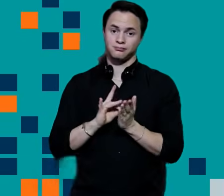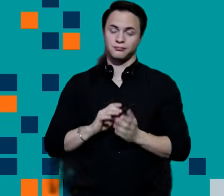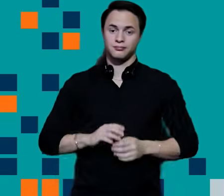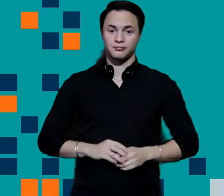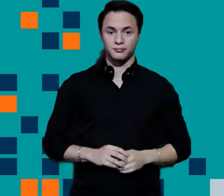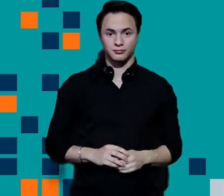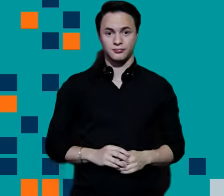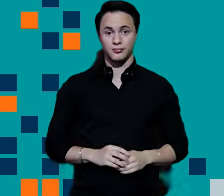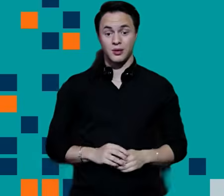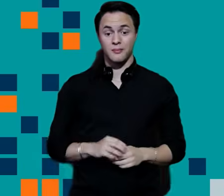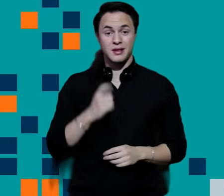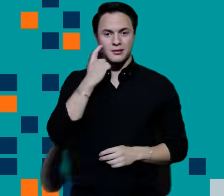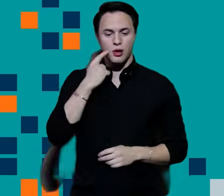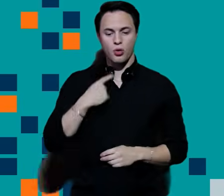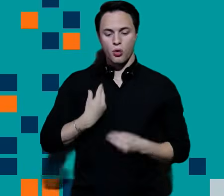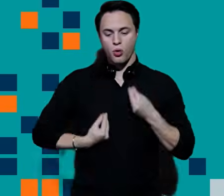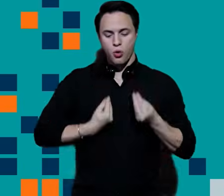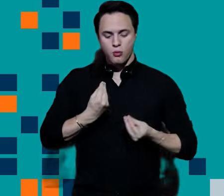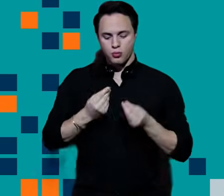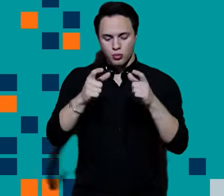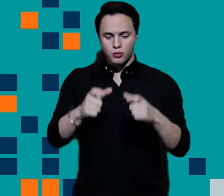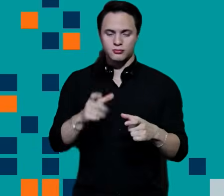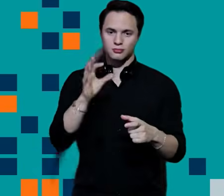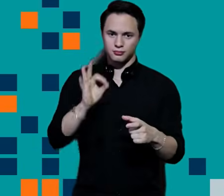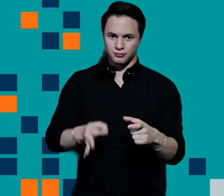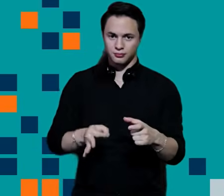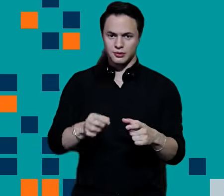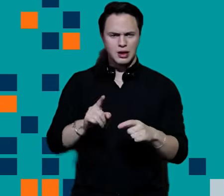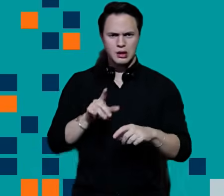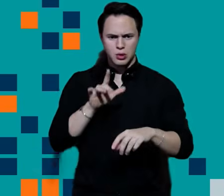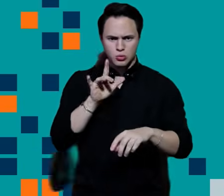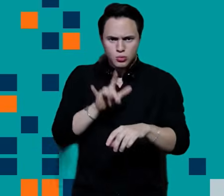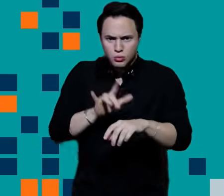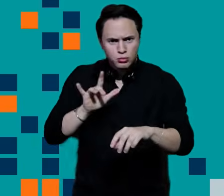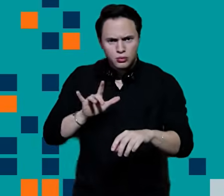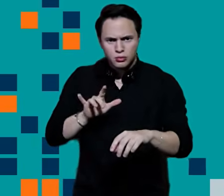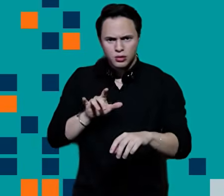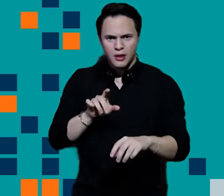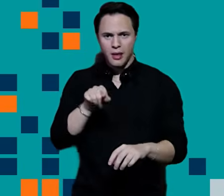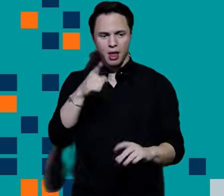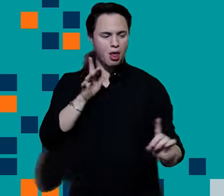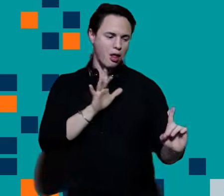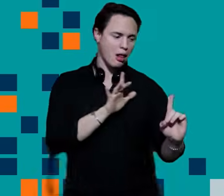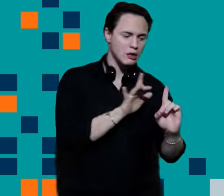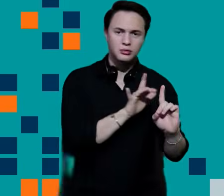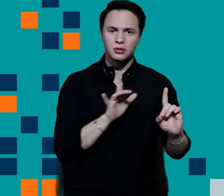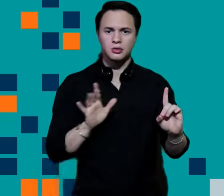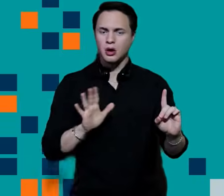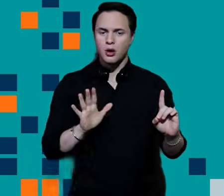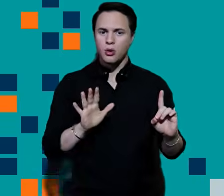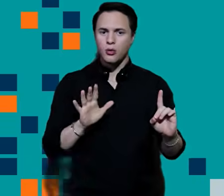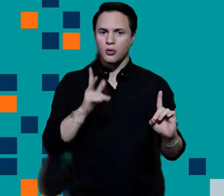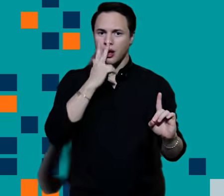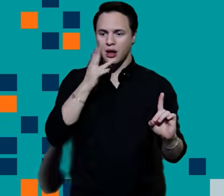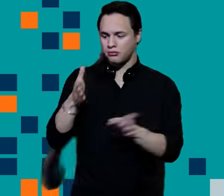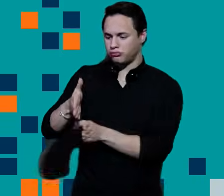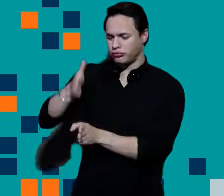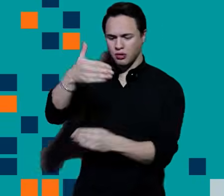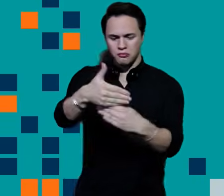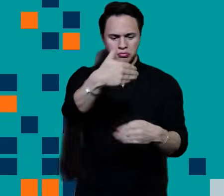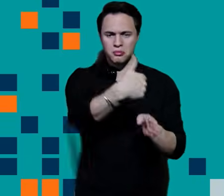on white plates. They don't touch you. They don't touch you. The environment does all of the